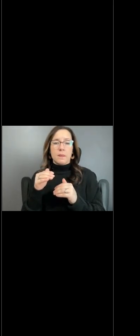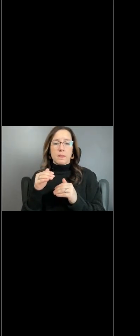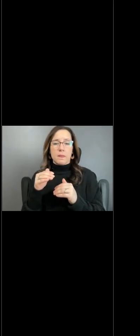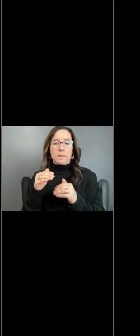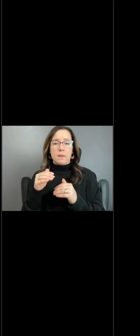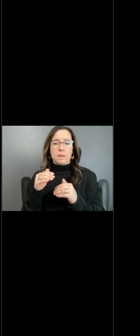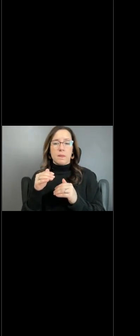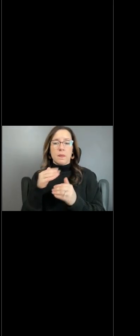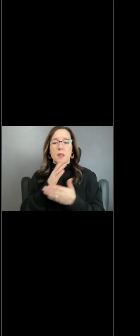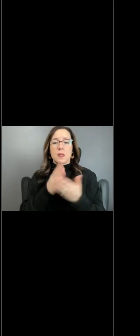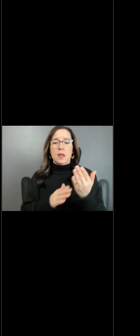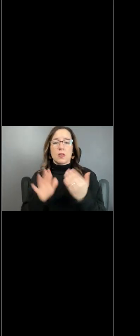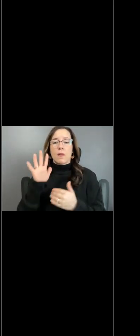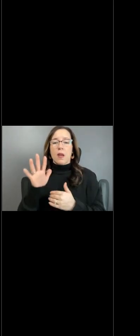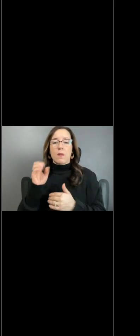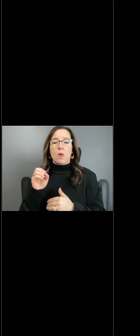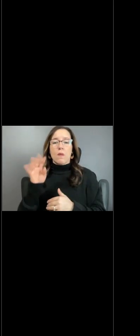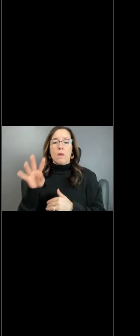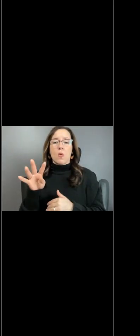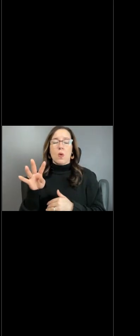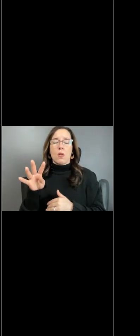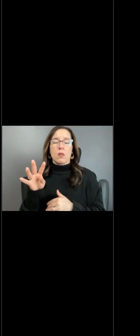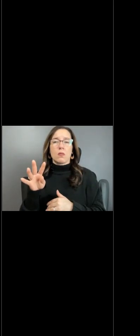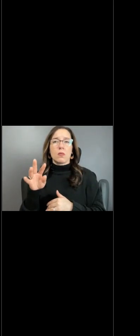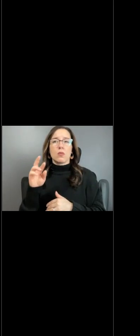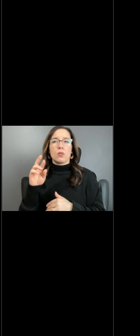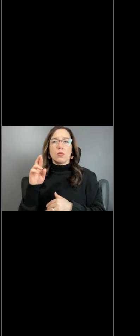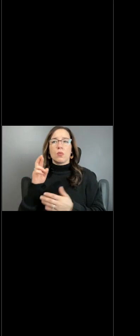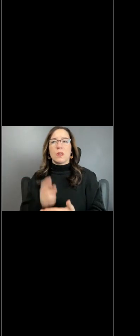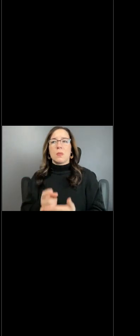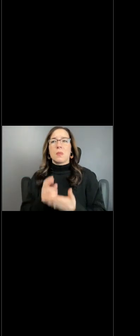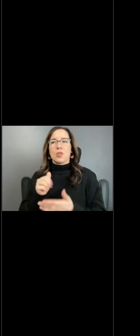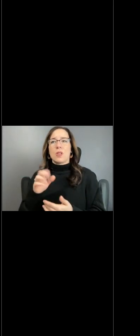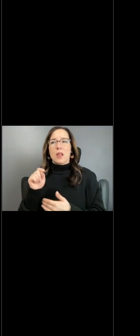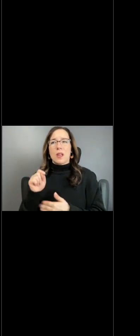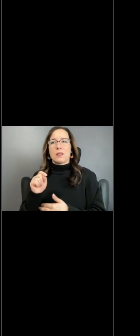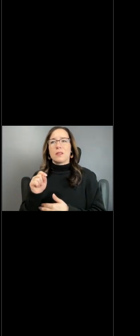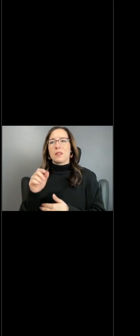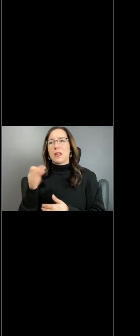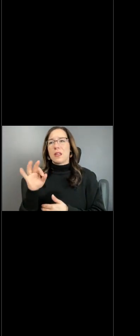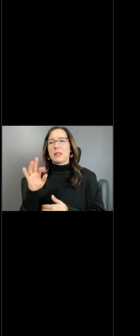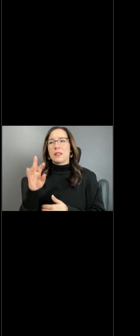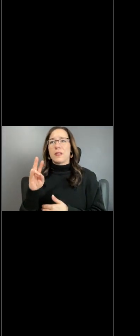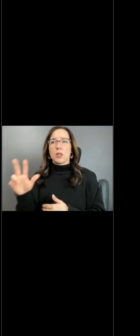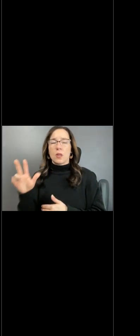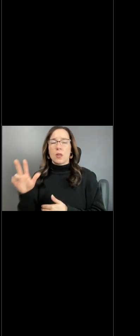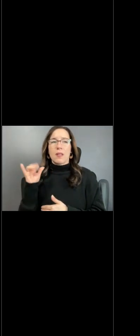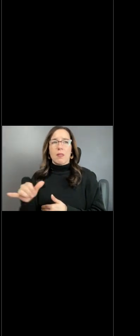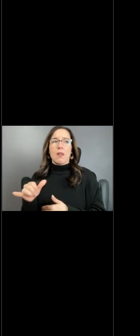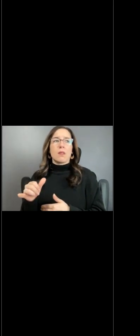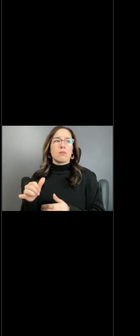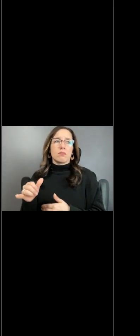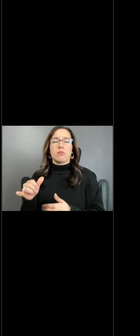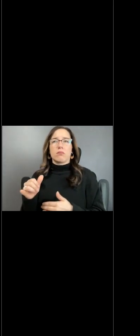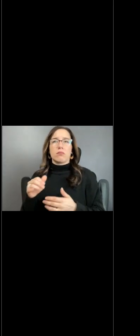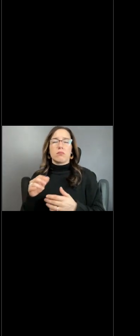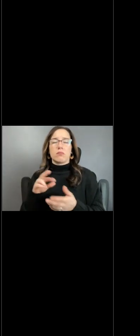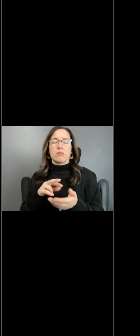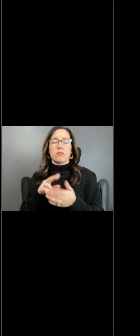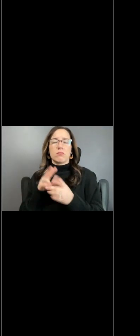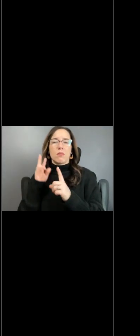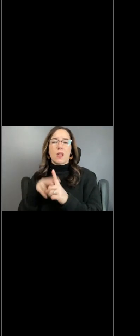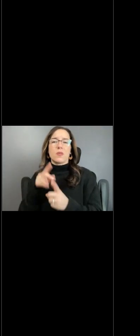Section 504 of the Rehabilitation Act of 1973, which applies to programs